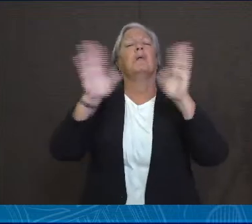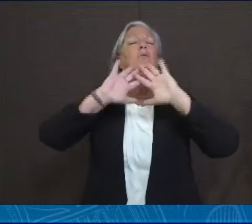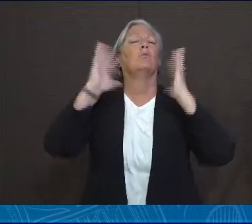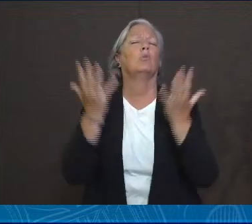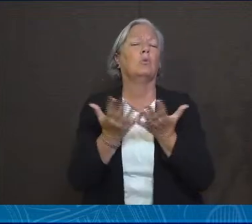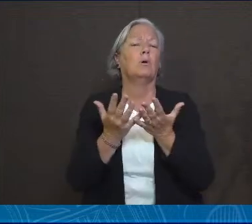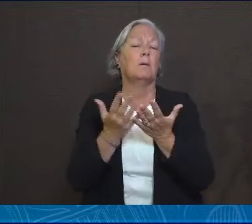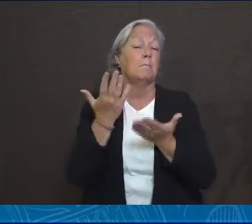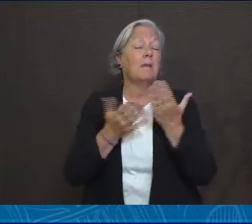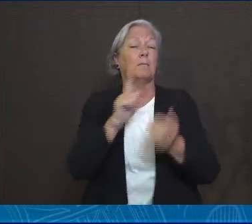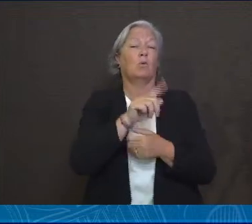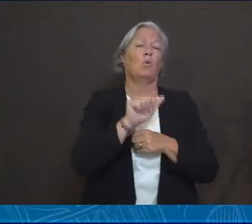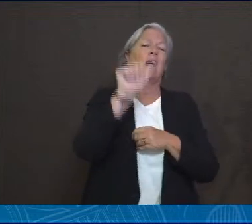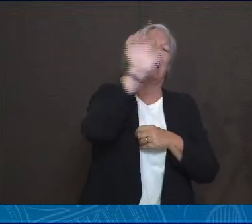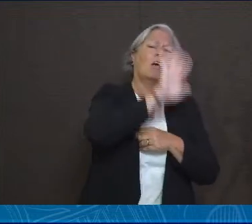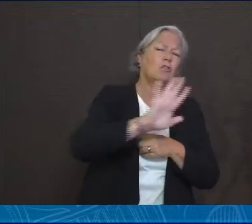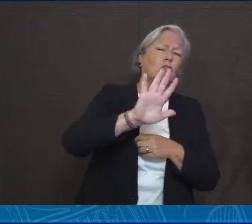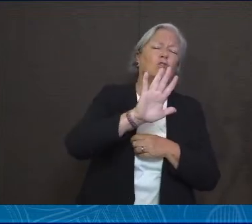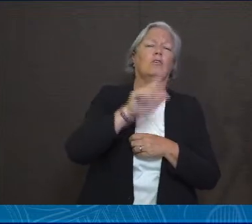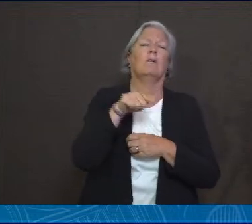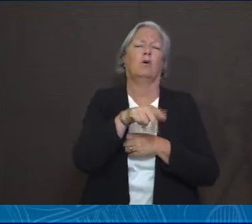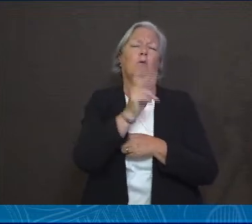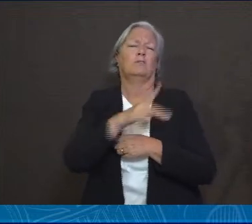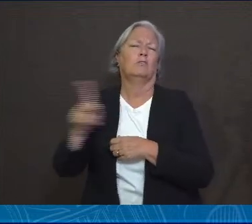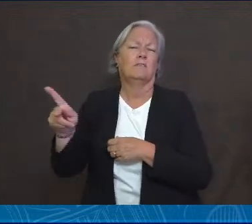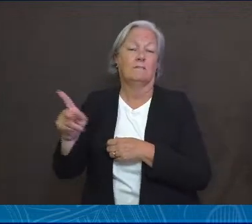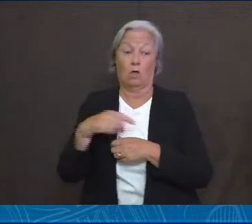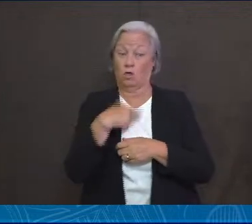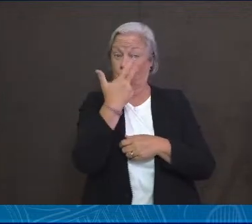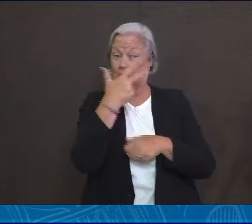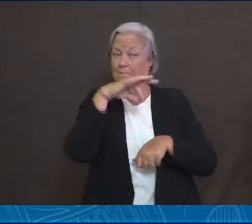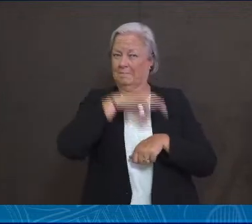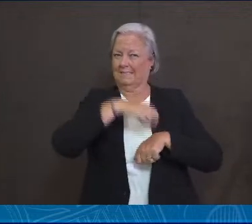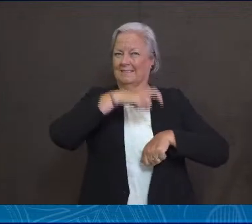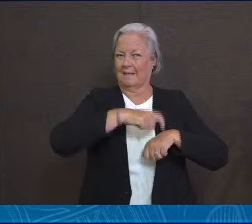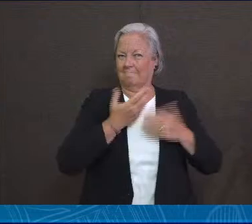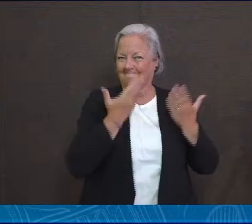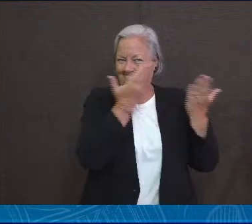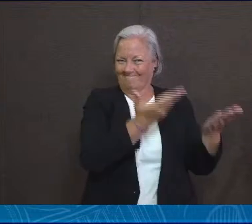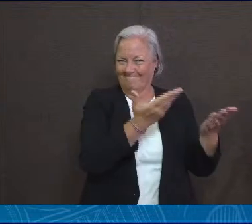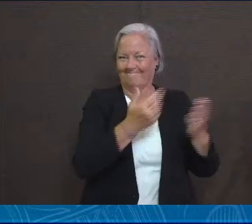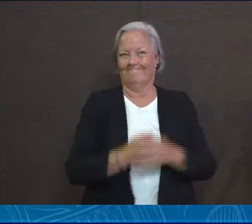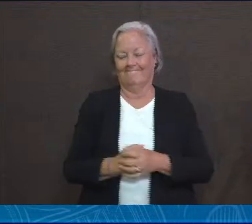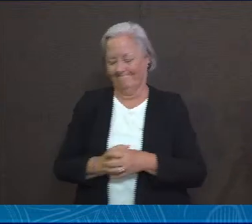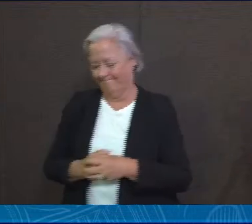the Asia-Pacific region. Professor, you have 3 minutes.